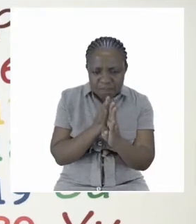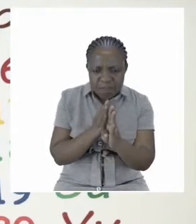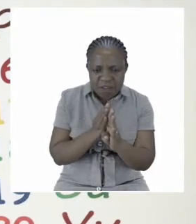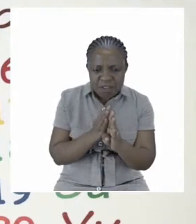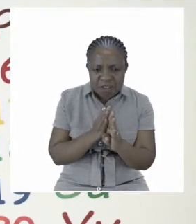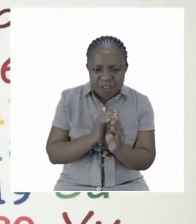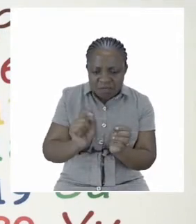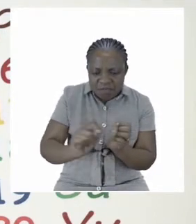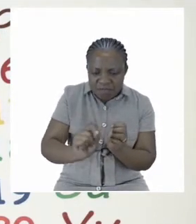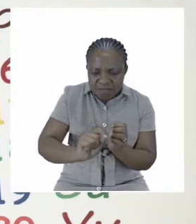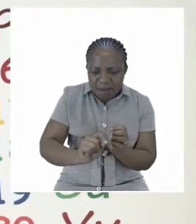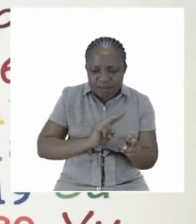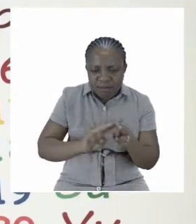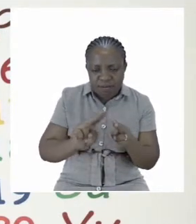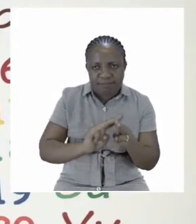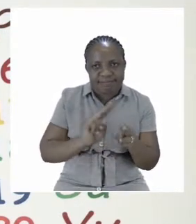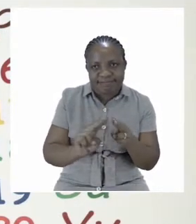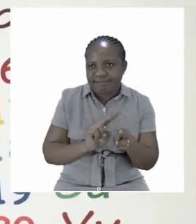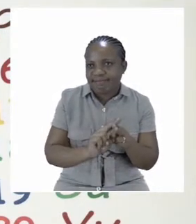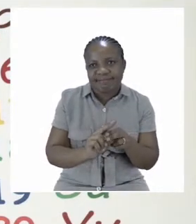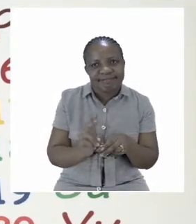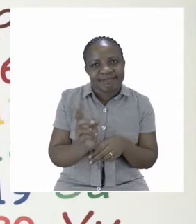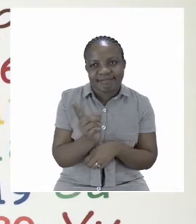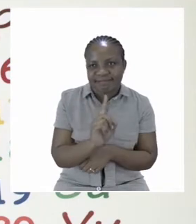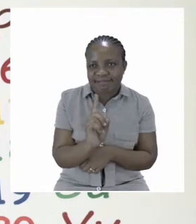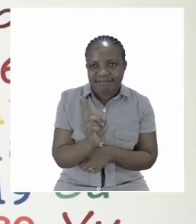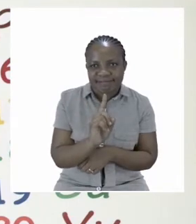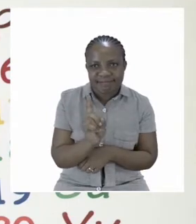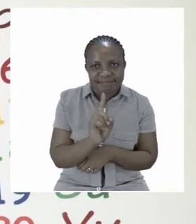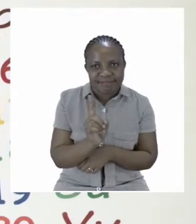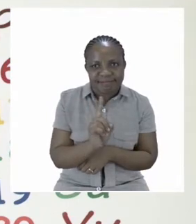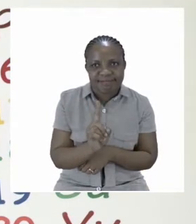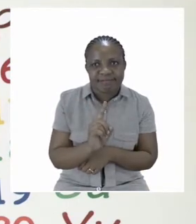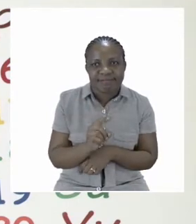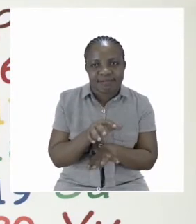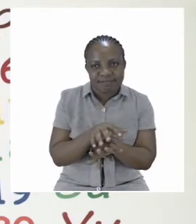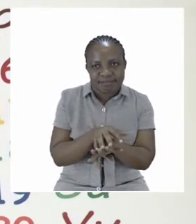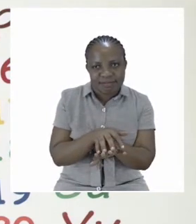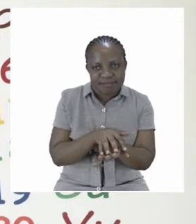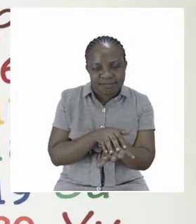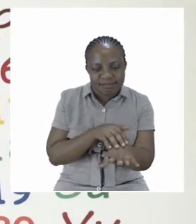make sure that you are not scribbling.